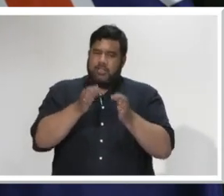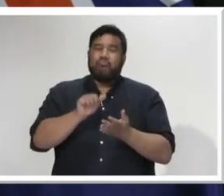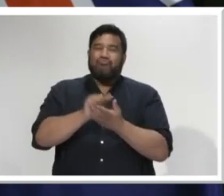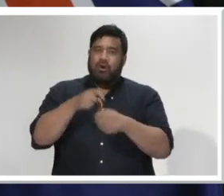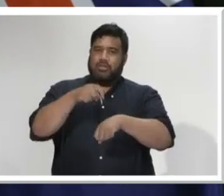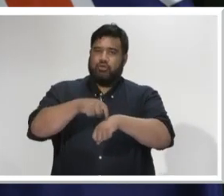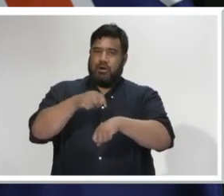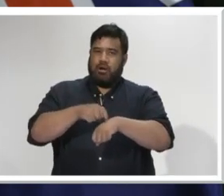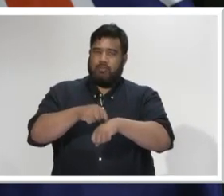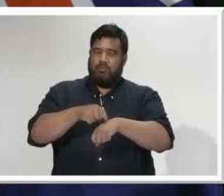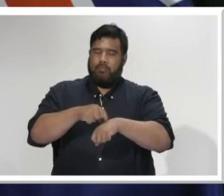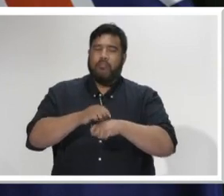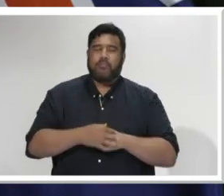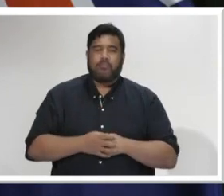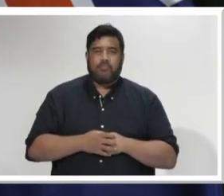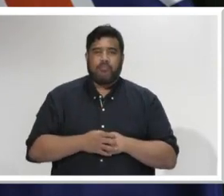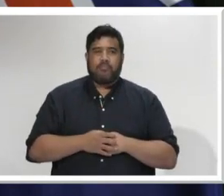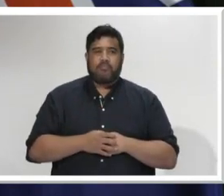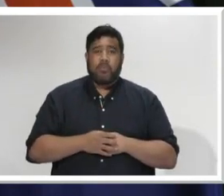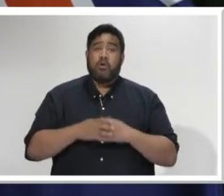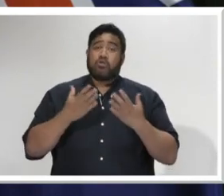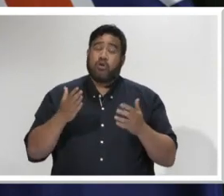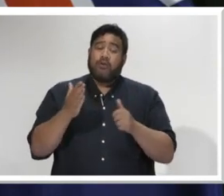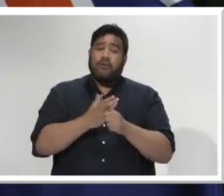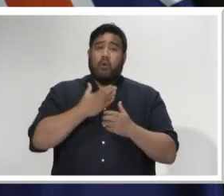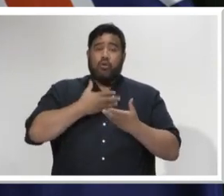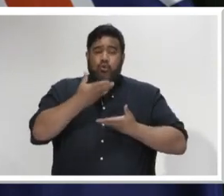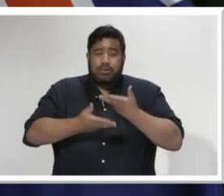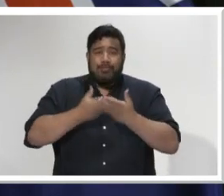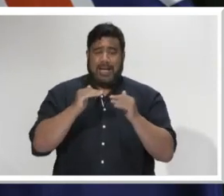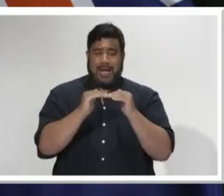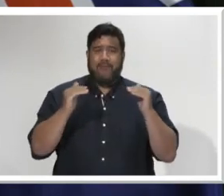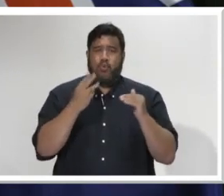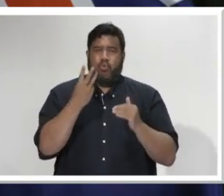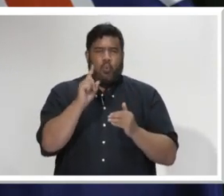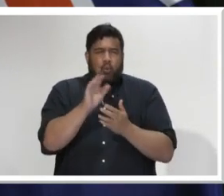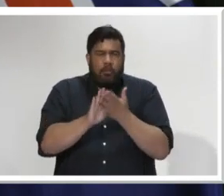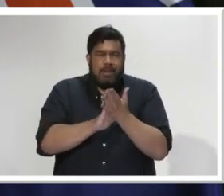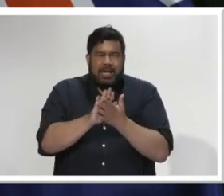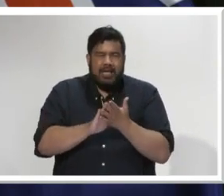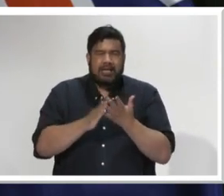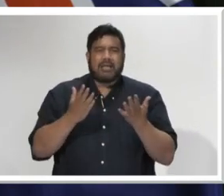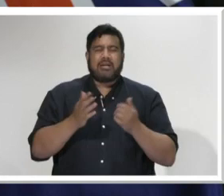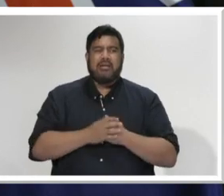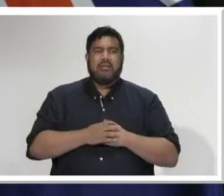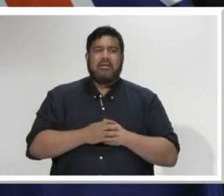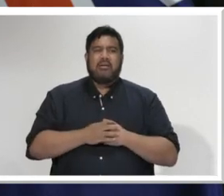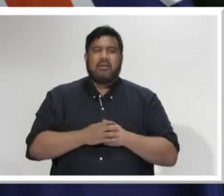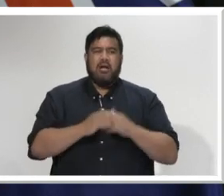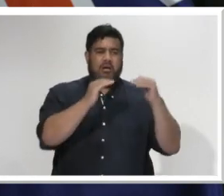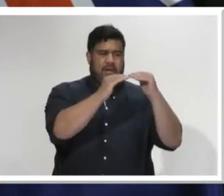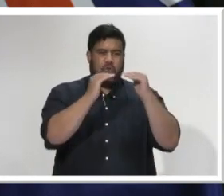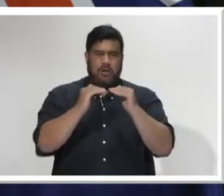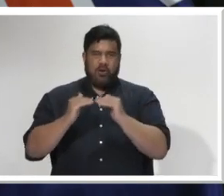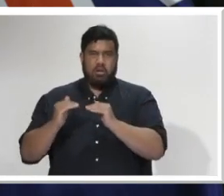But let me start then with the principles of Alert Level 3. As the alert level system makes clear,